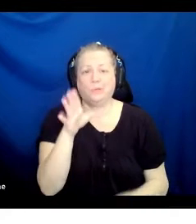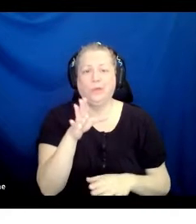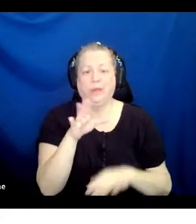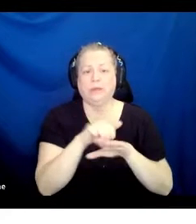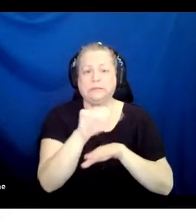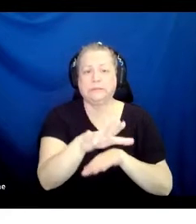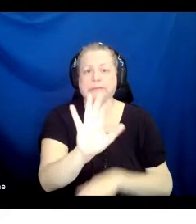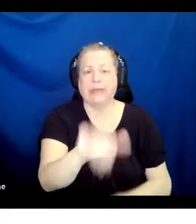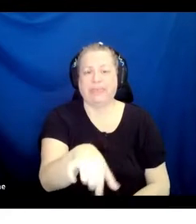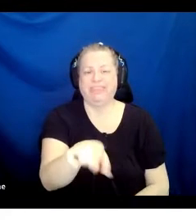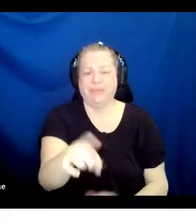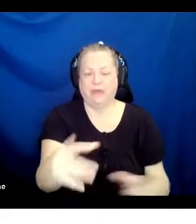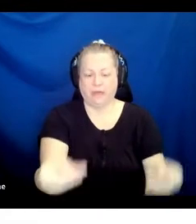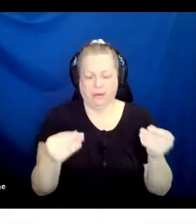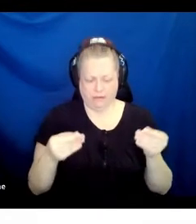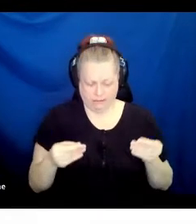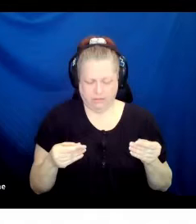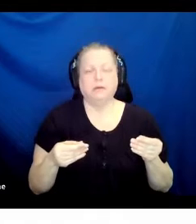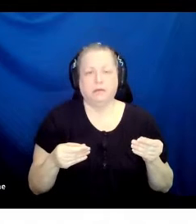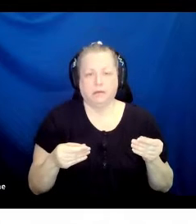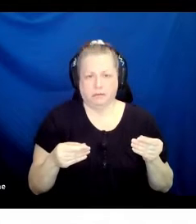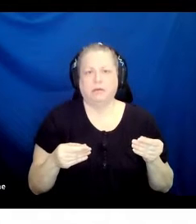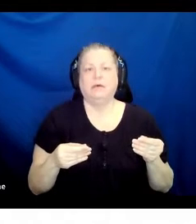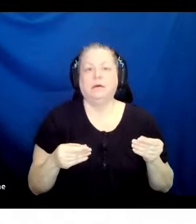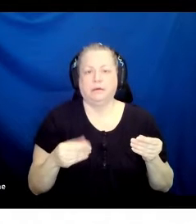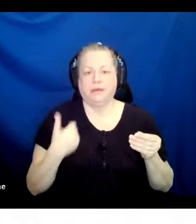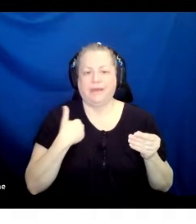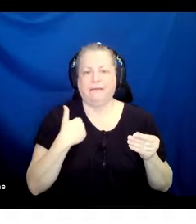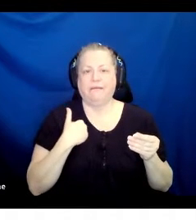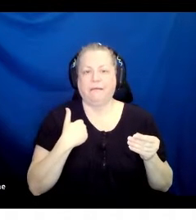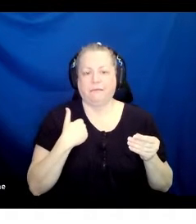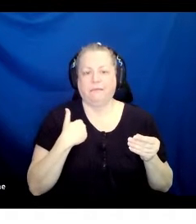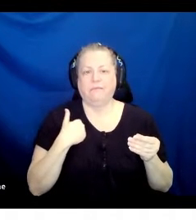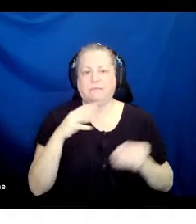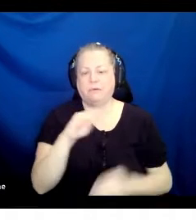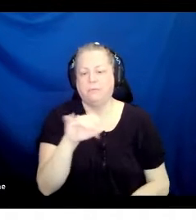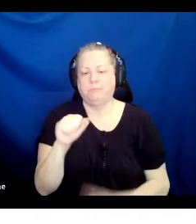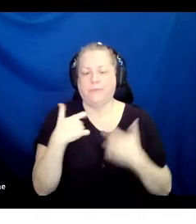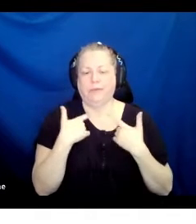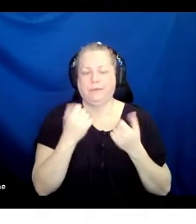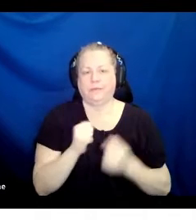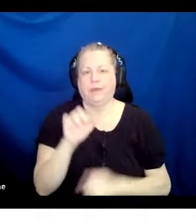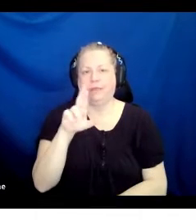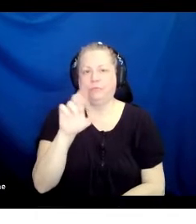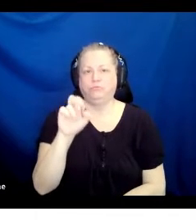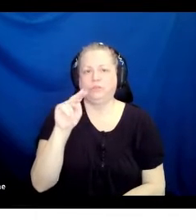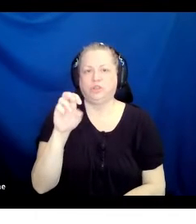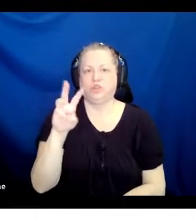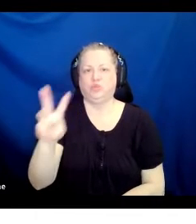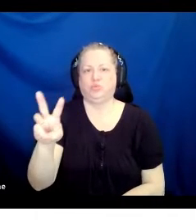sent and will contain the MassHealth renewal information.